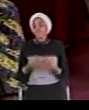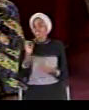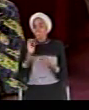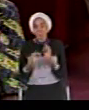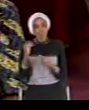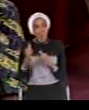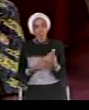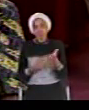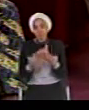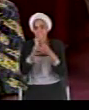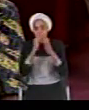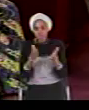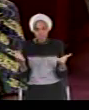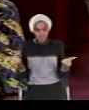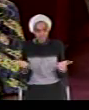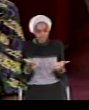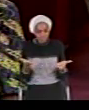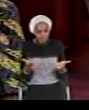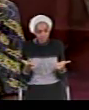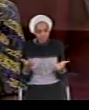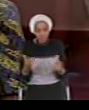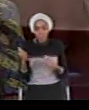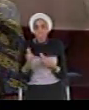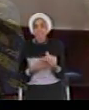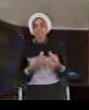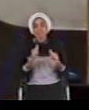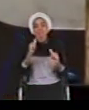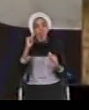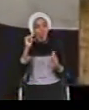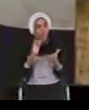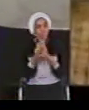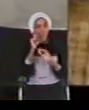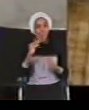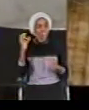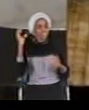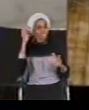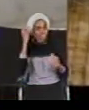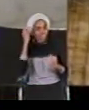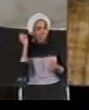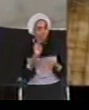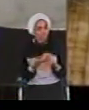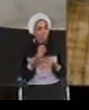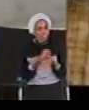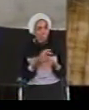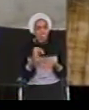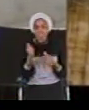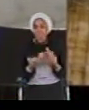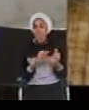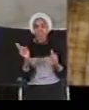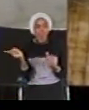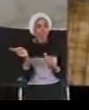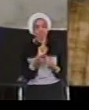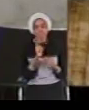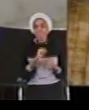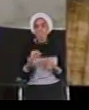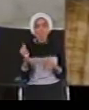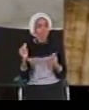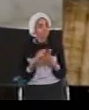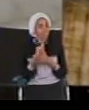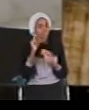believer here, every believer listening to the message everywhere, every believer